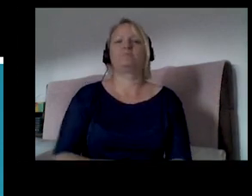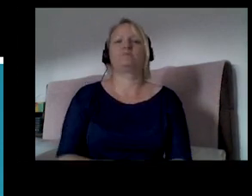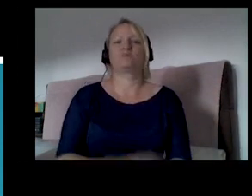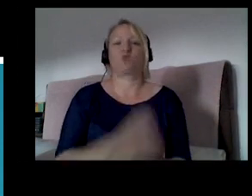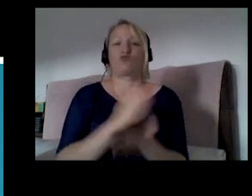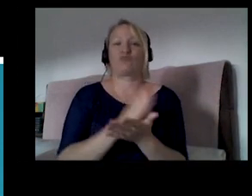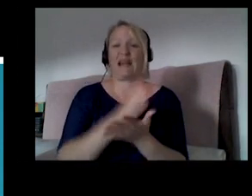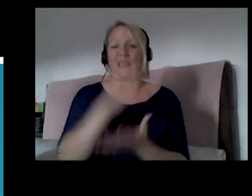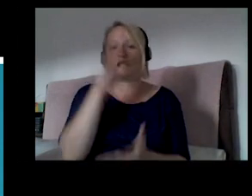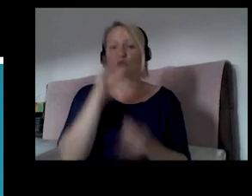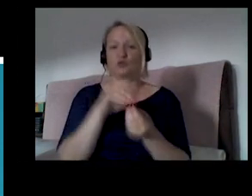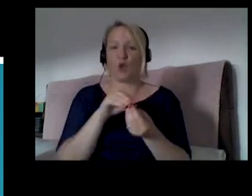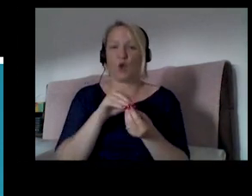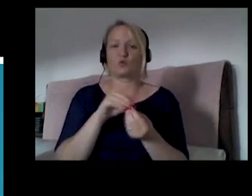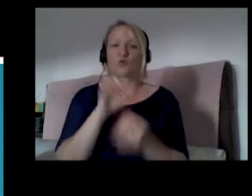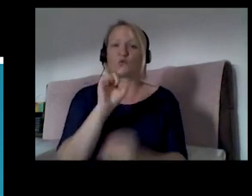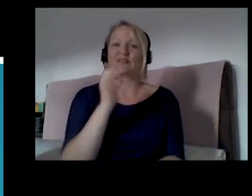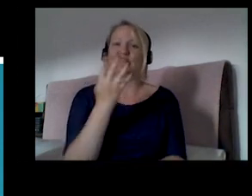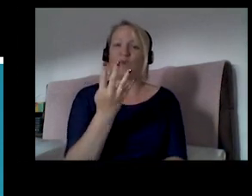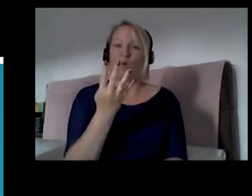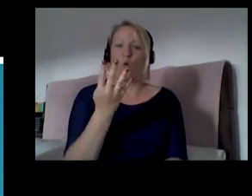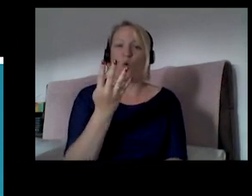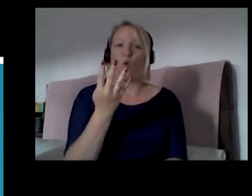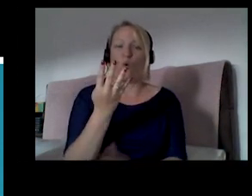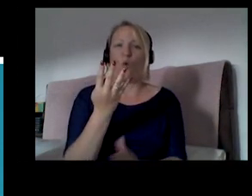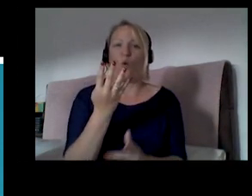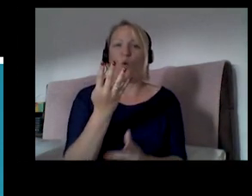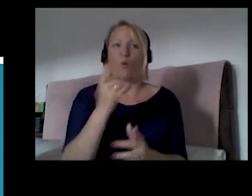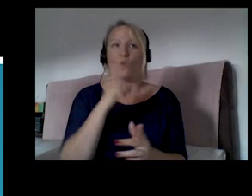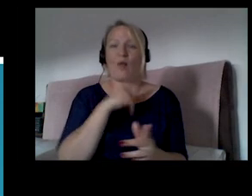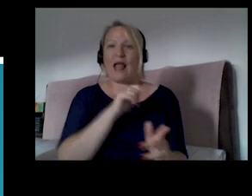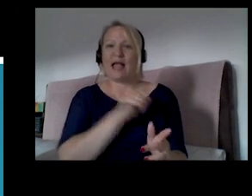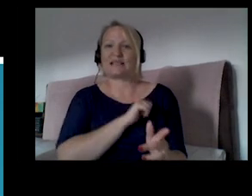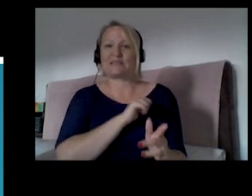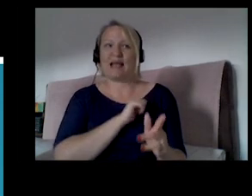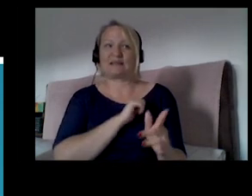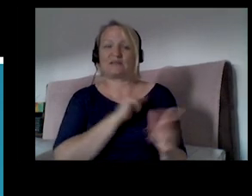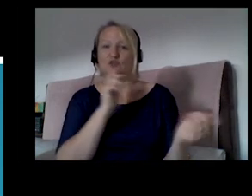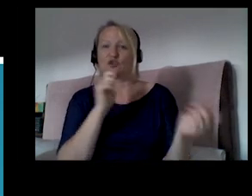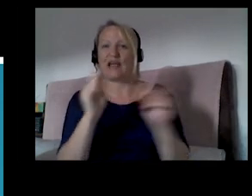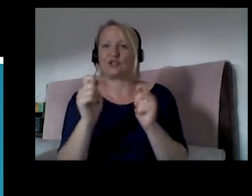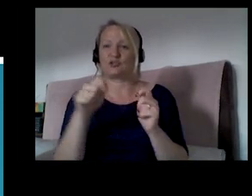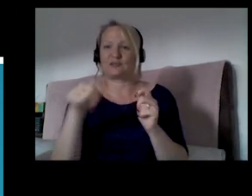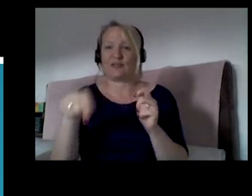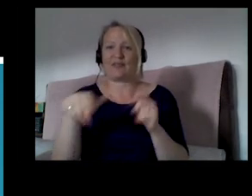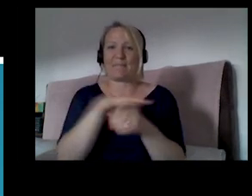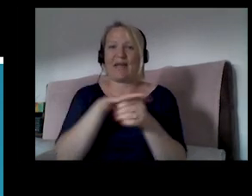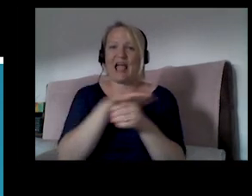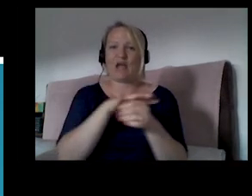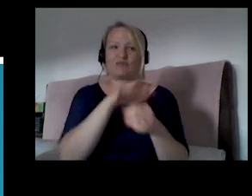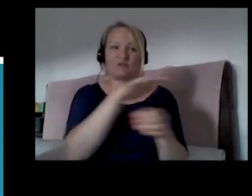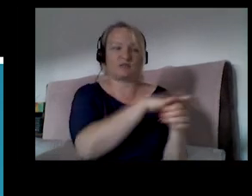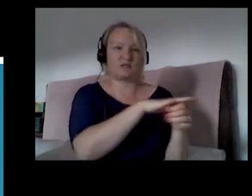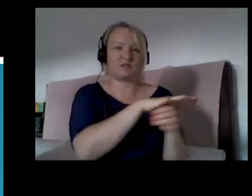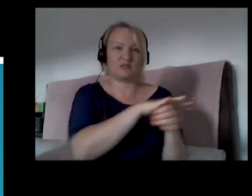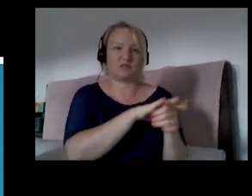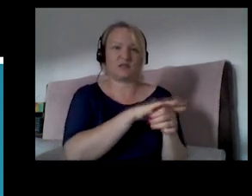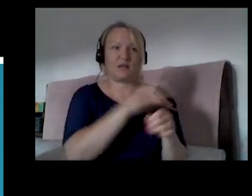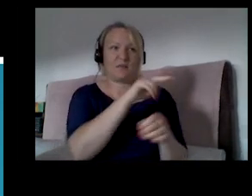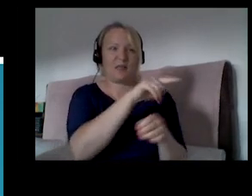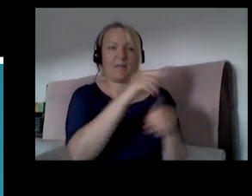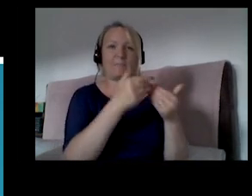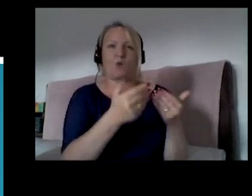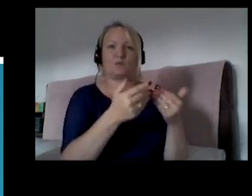and congestion. In total, 24 receptors are expected to experience a change in air